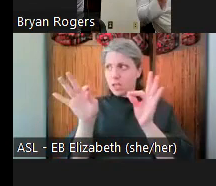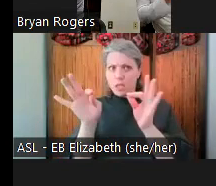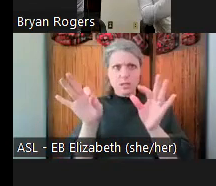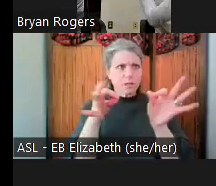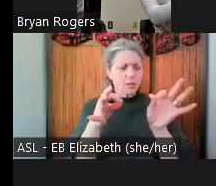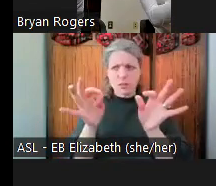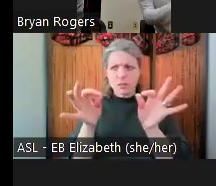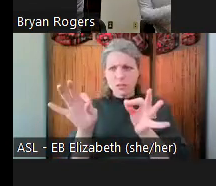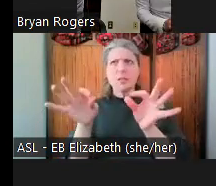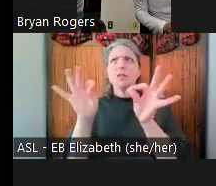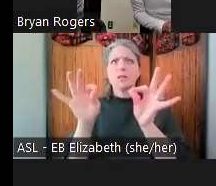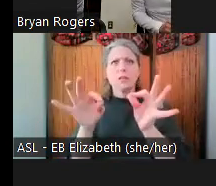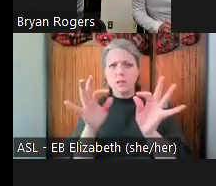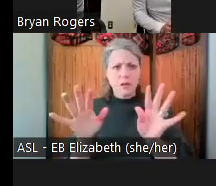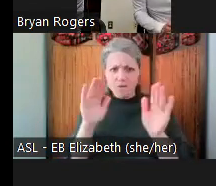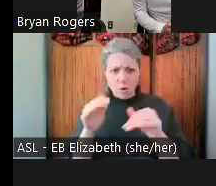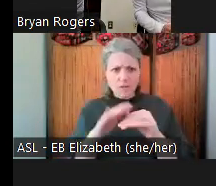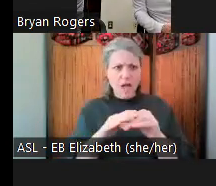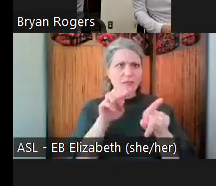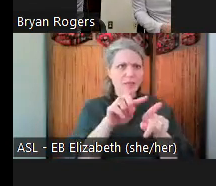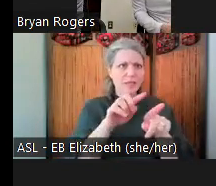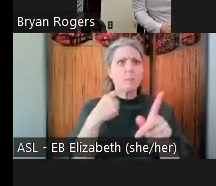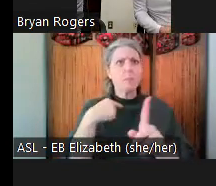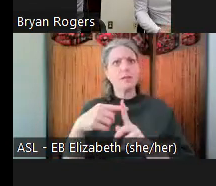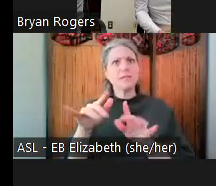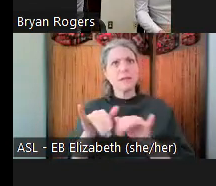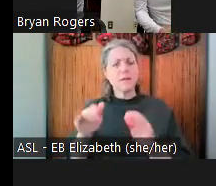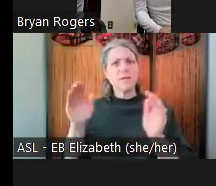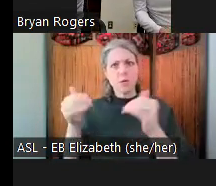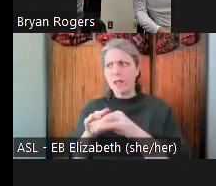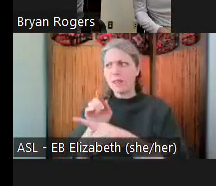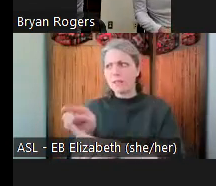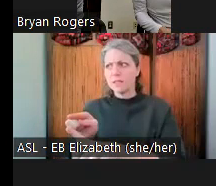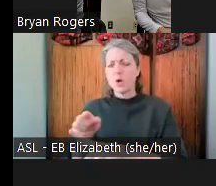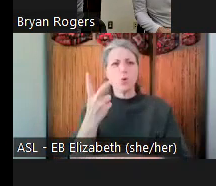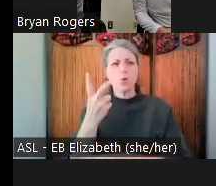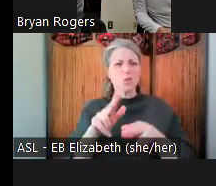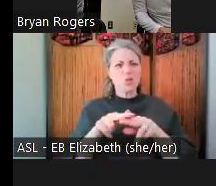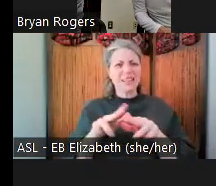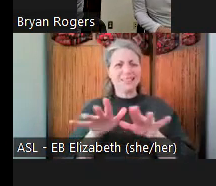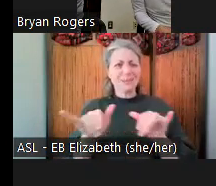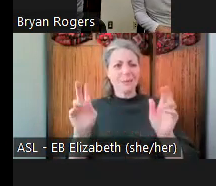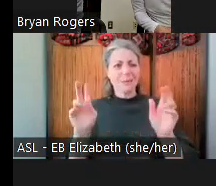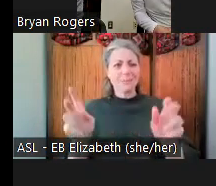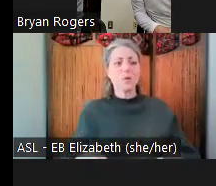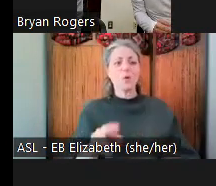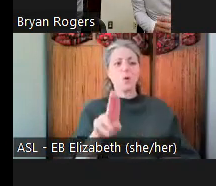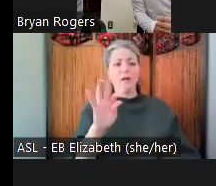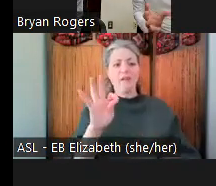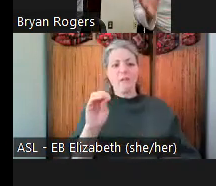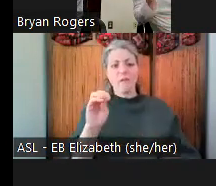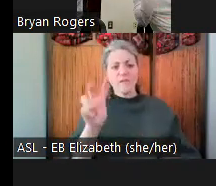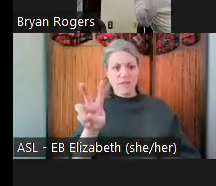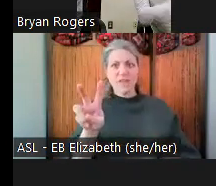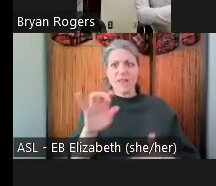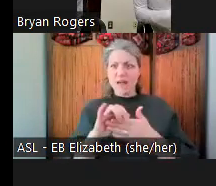attention or focus on two trains of thought at once. So with the UFOV,